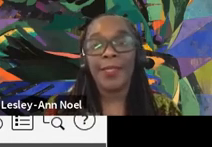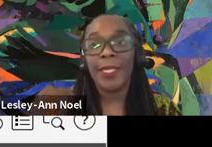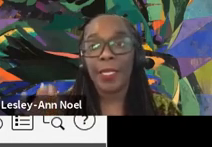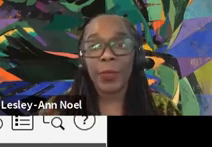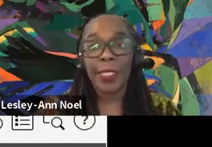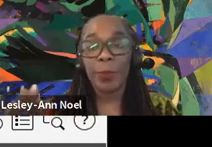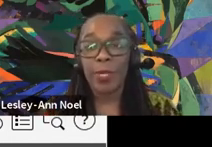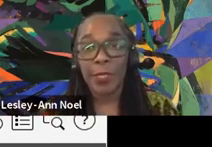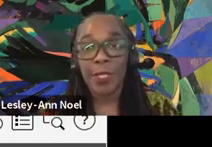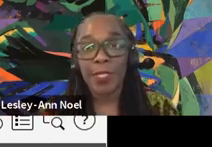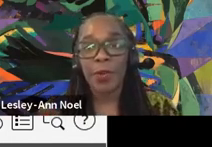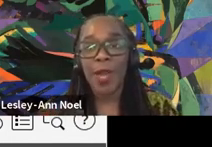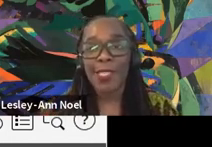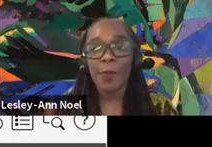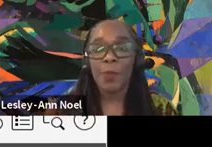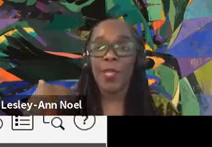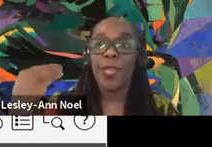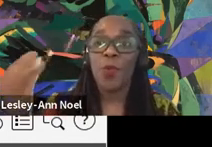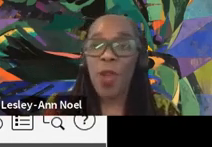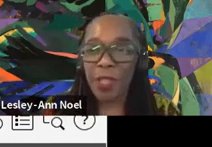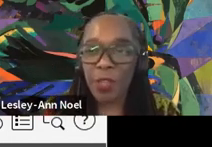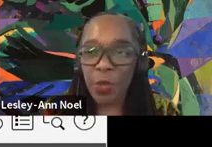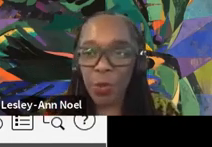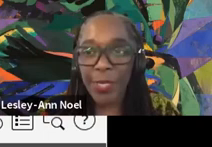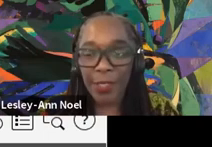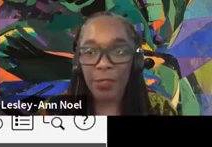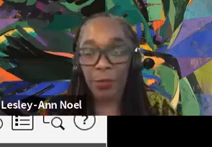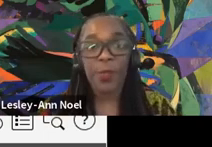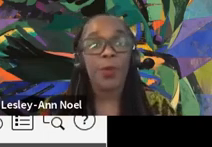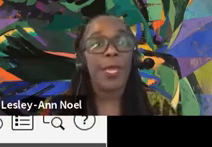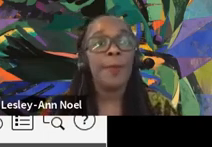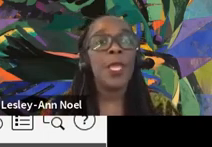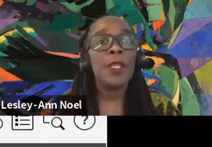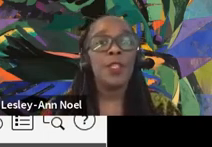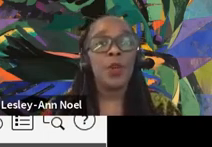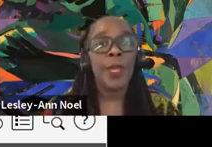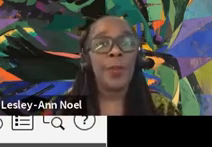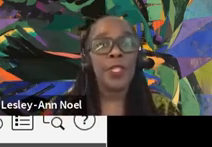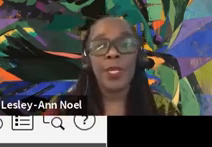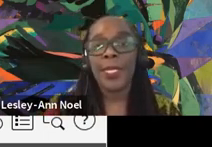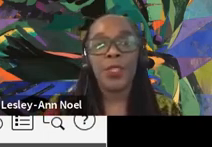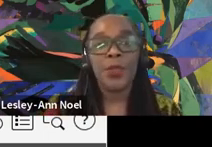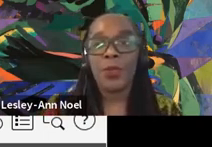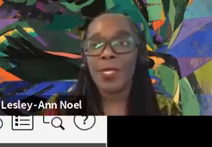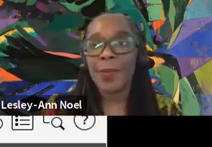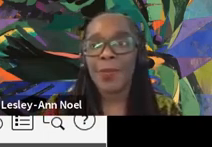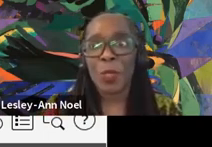co-creating decolonial principles, you know, asking people, well, okay, what are you going to do? Okay, so we're going to put you into some